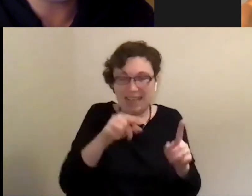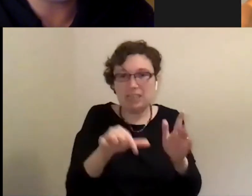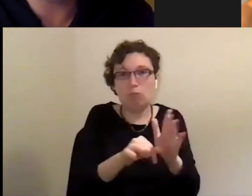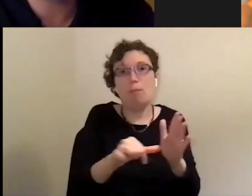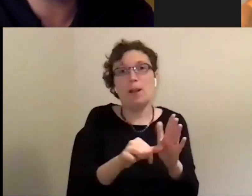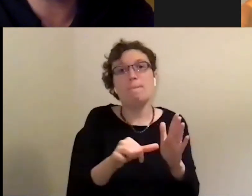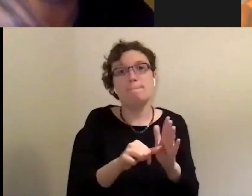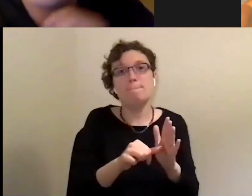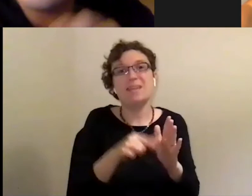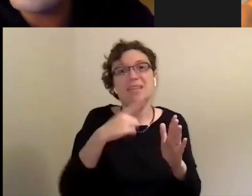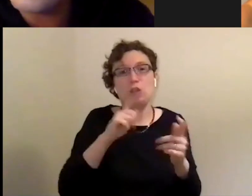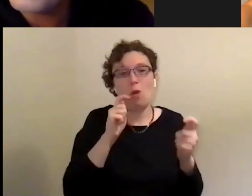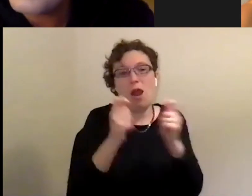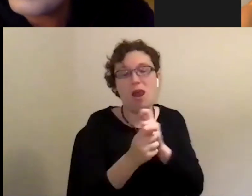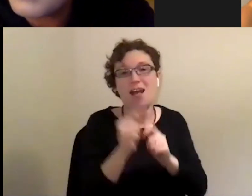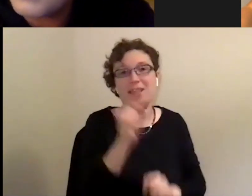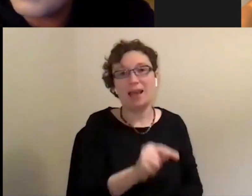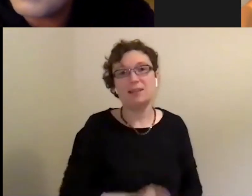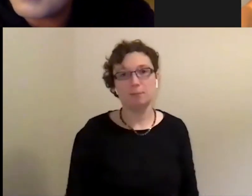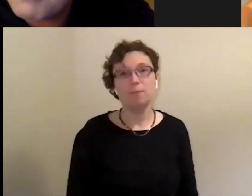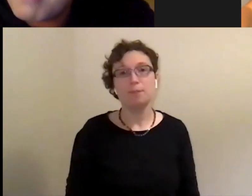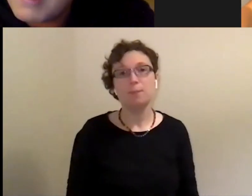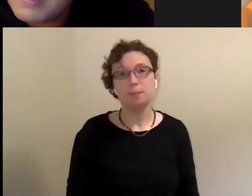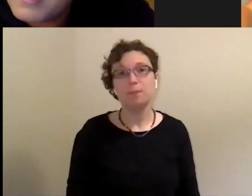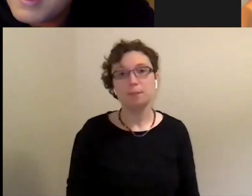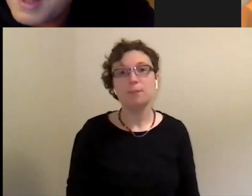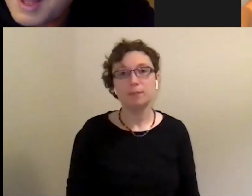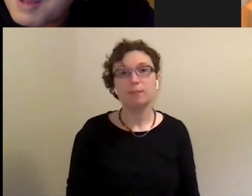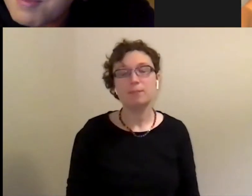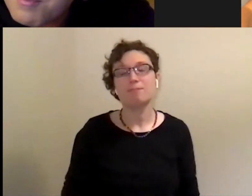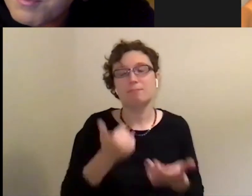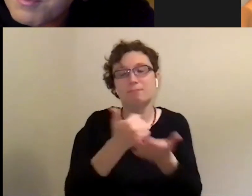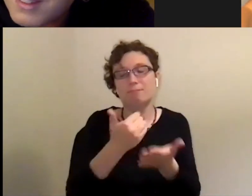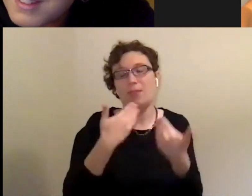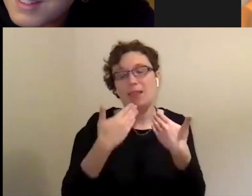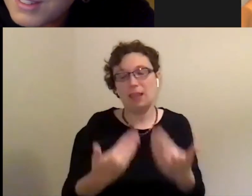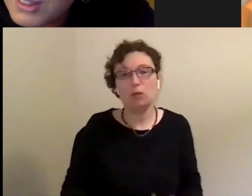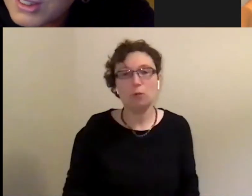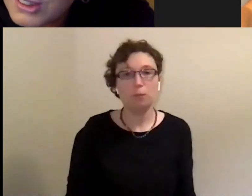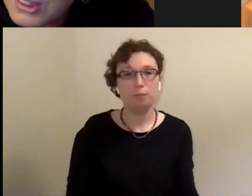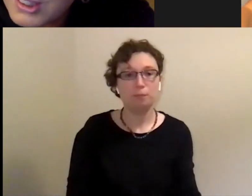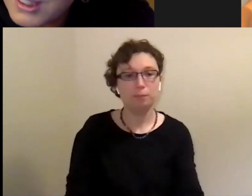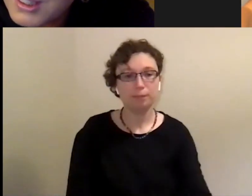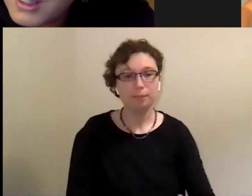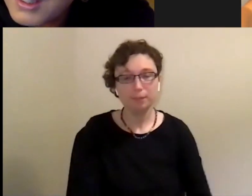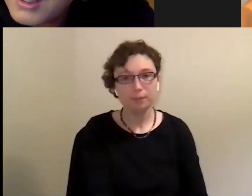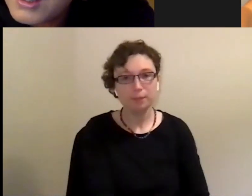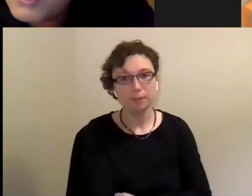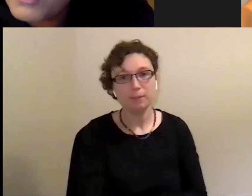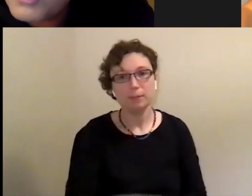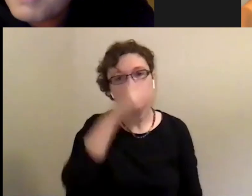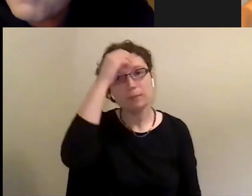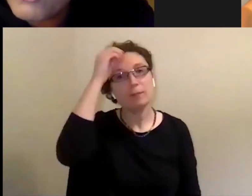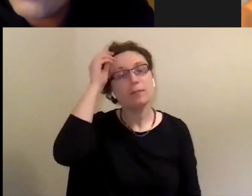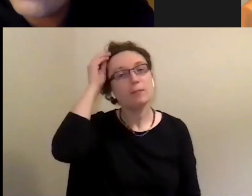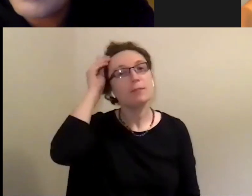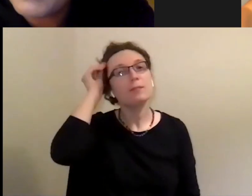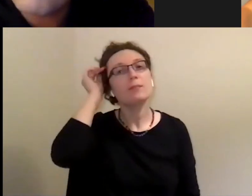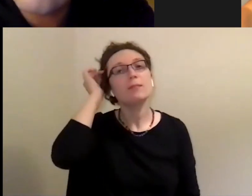No, sure. No, thank you, Maia. Let's have a look. Will there be